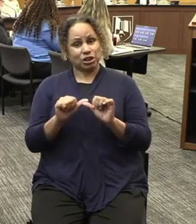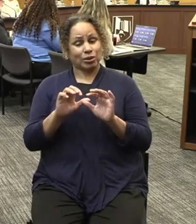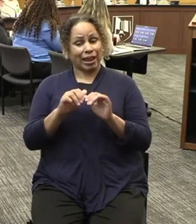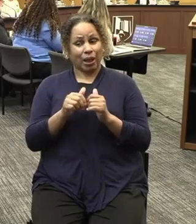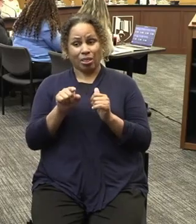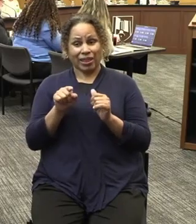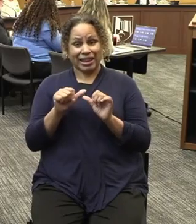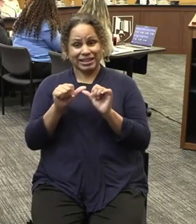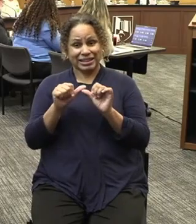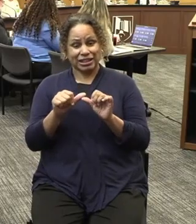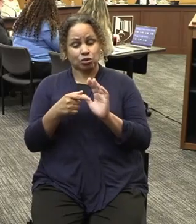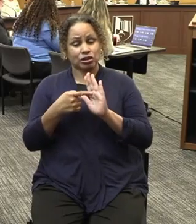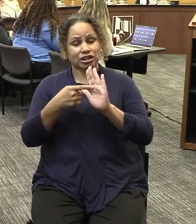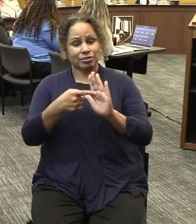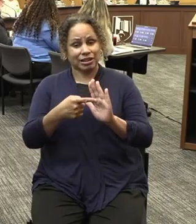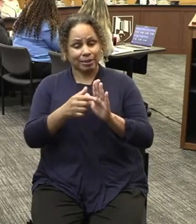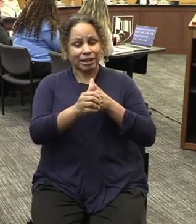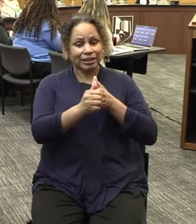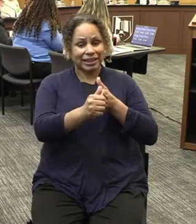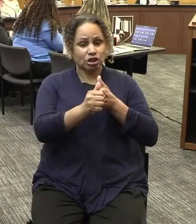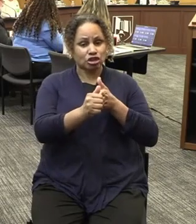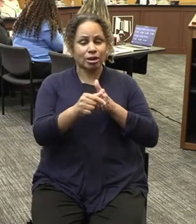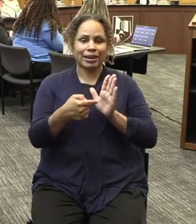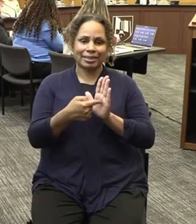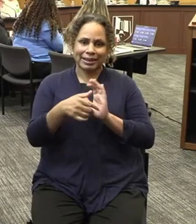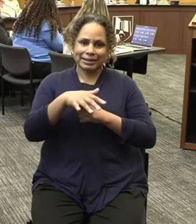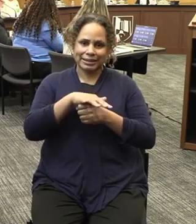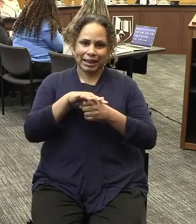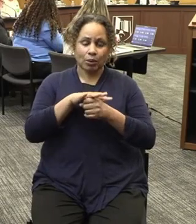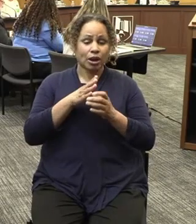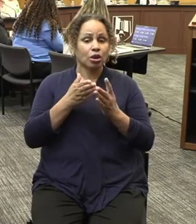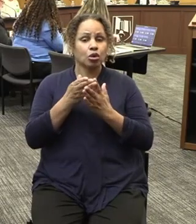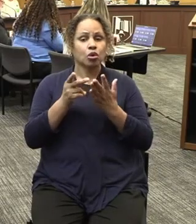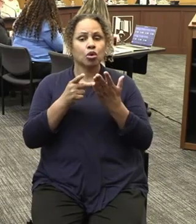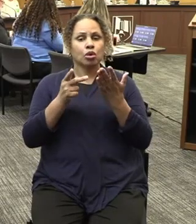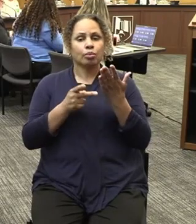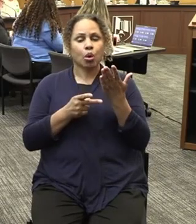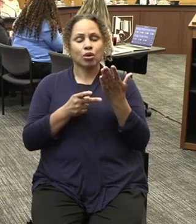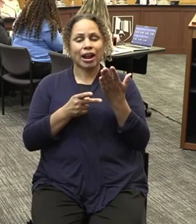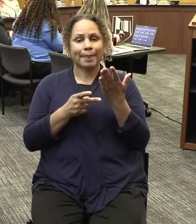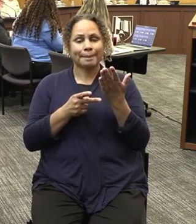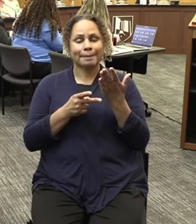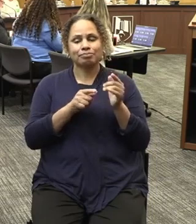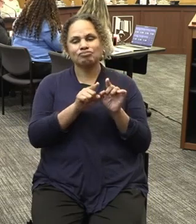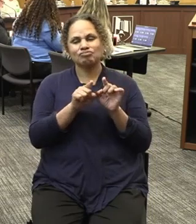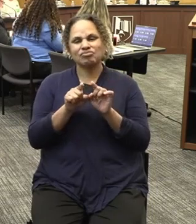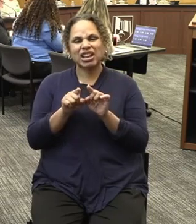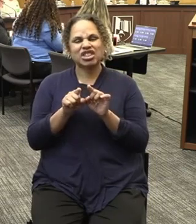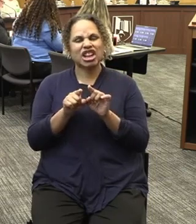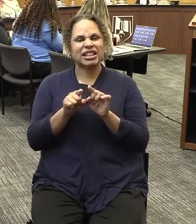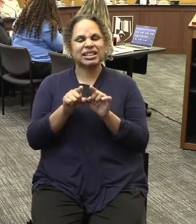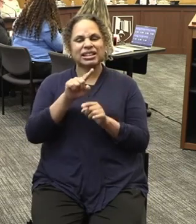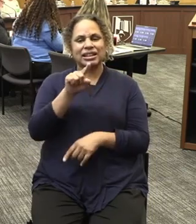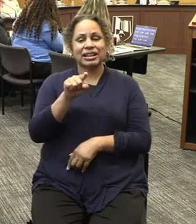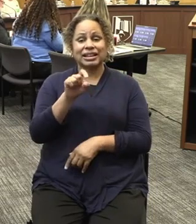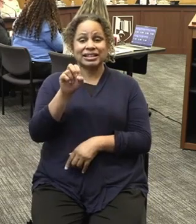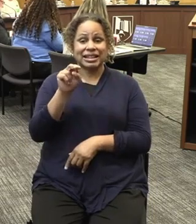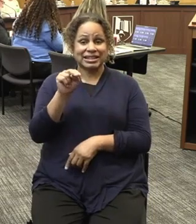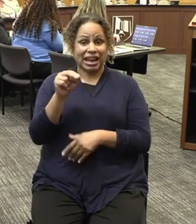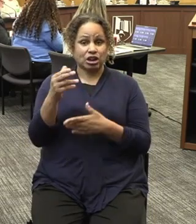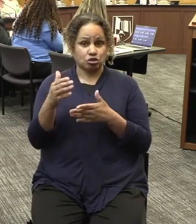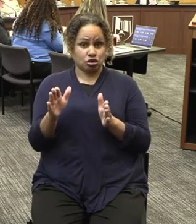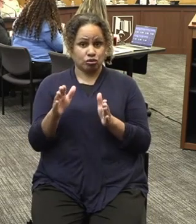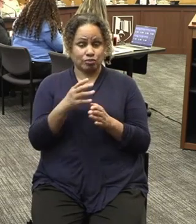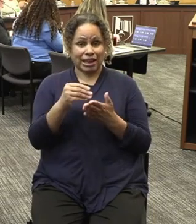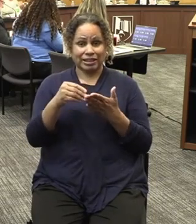to demonstrate leadership in this area through the program such as that Then Room and the